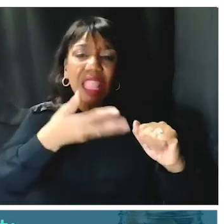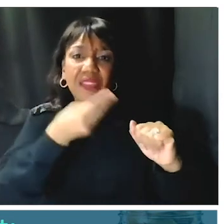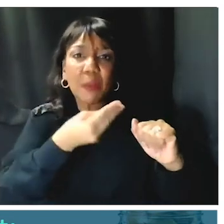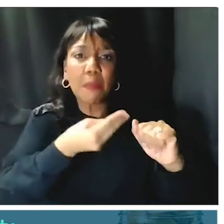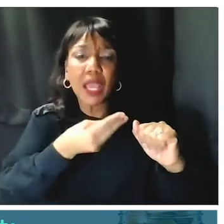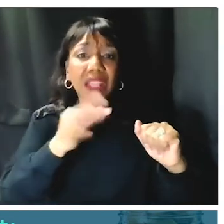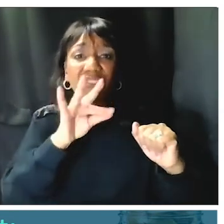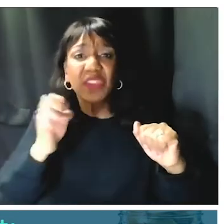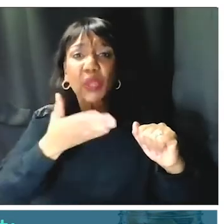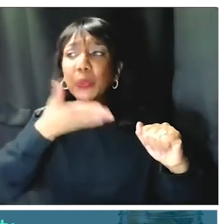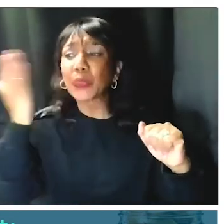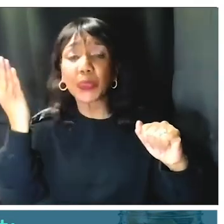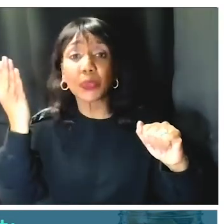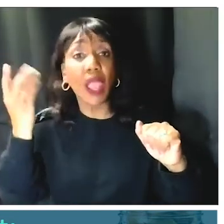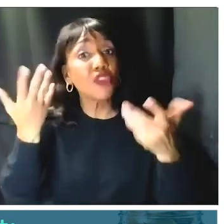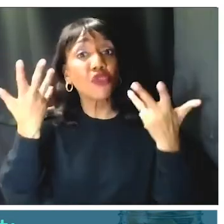your account.